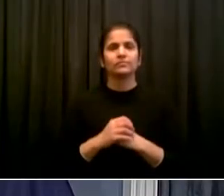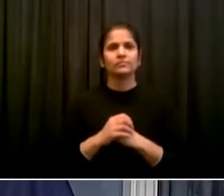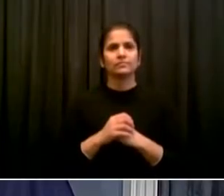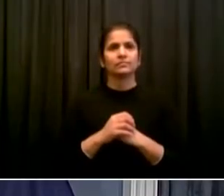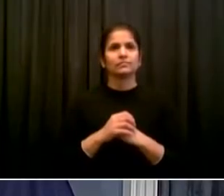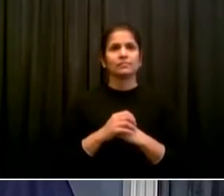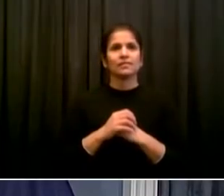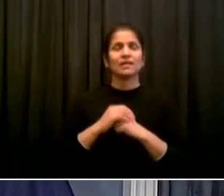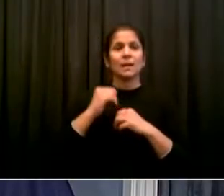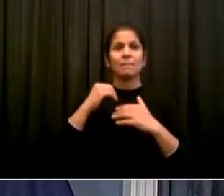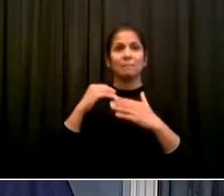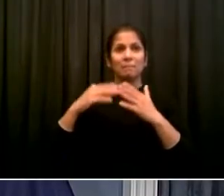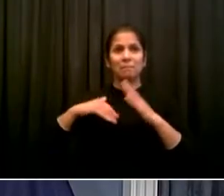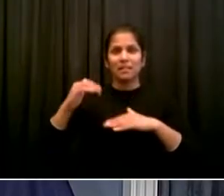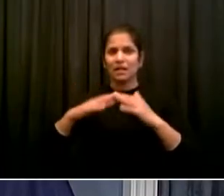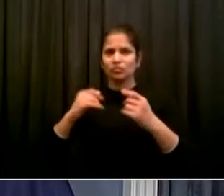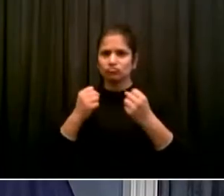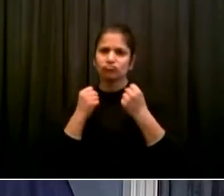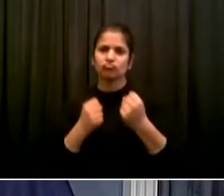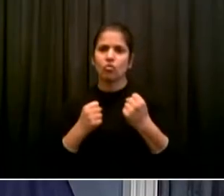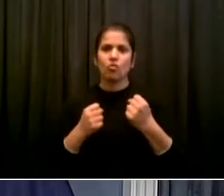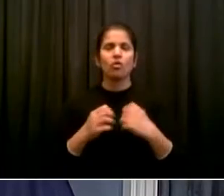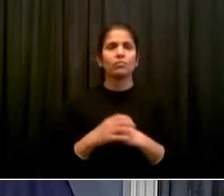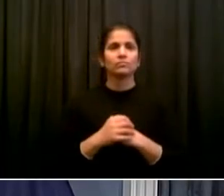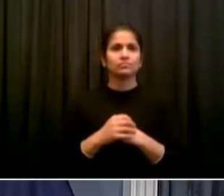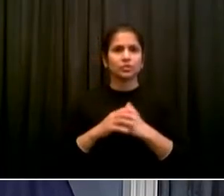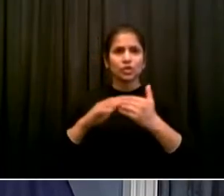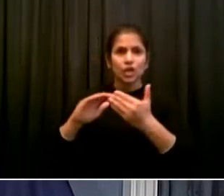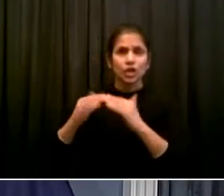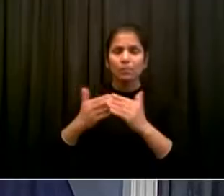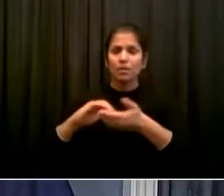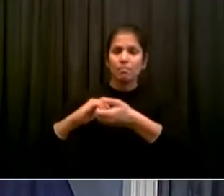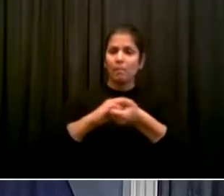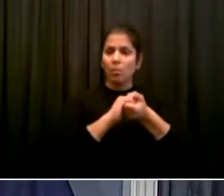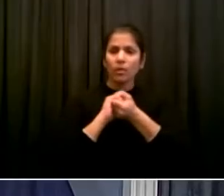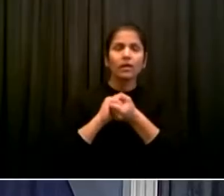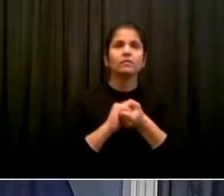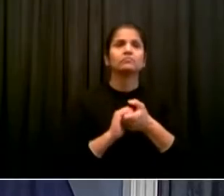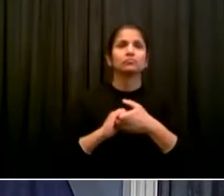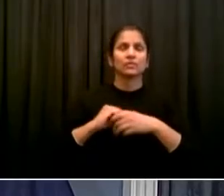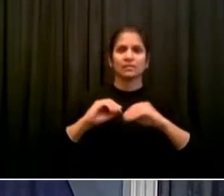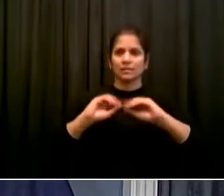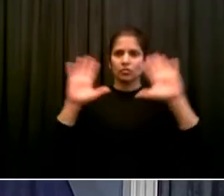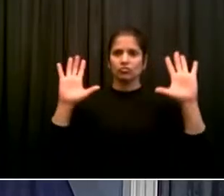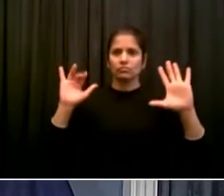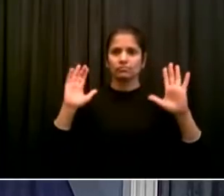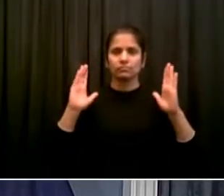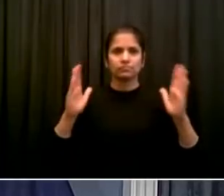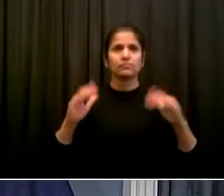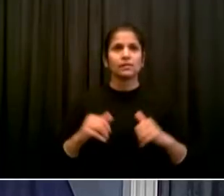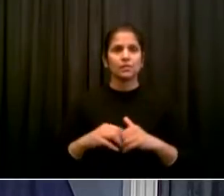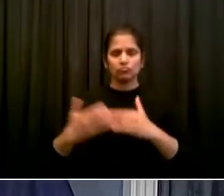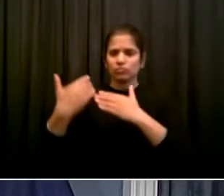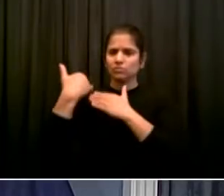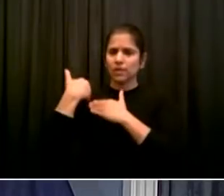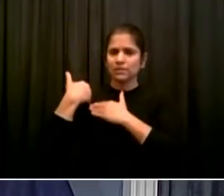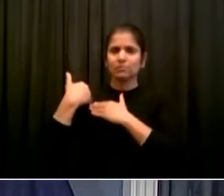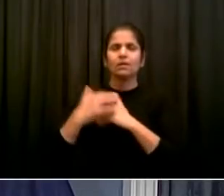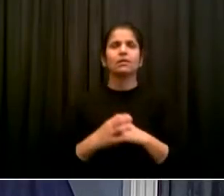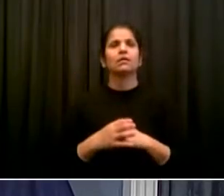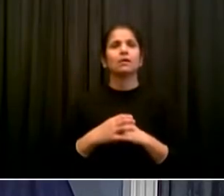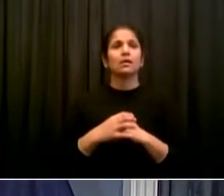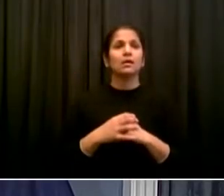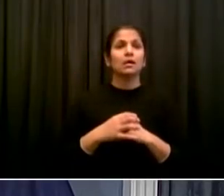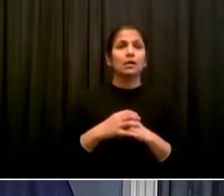community partnerships, reforming discipline, transparency, and accountability, and supporting police officers and the challenges that